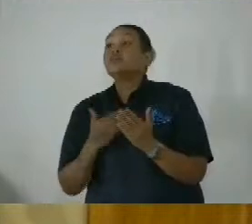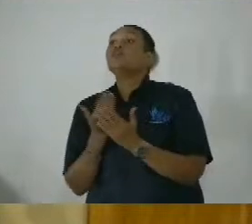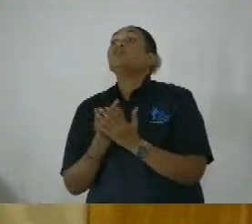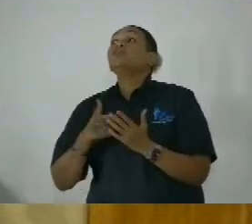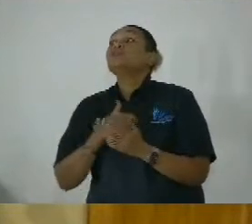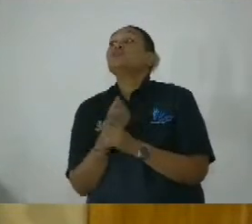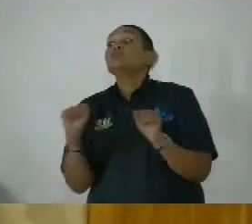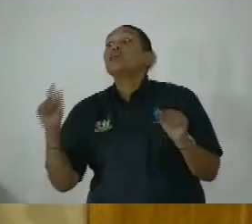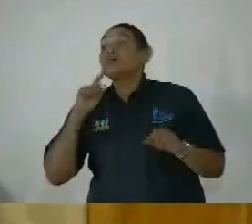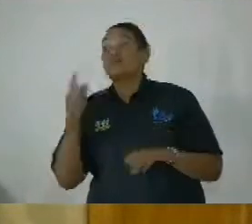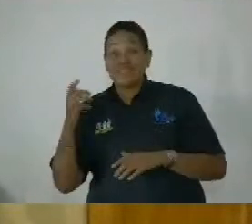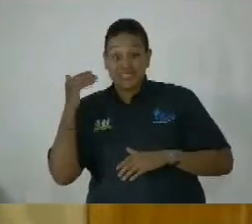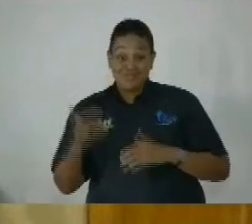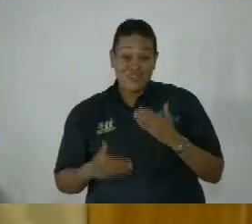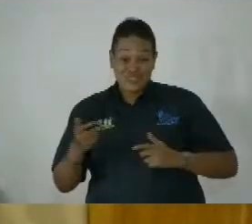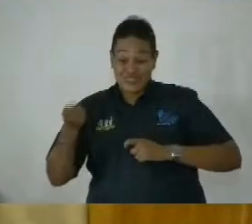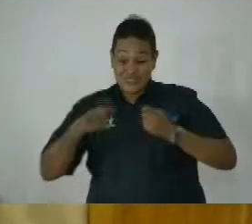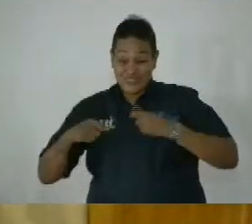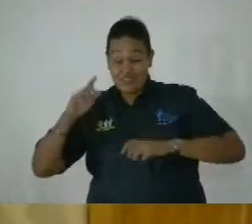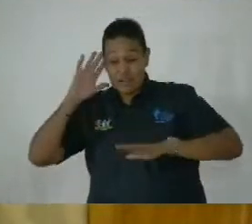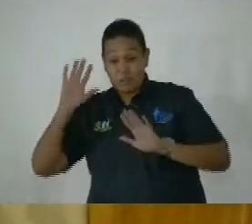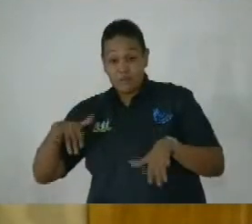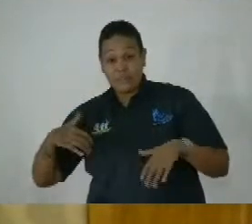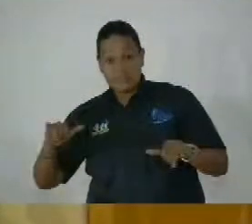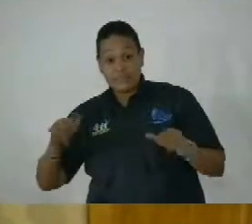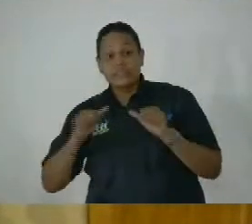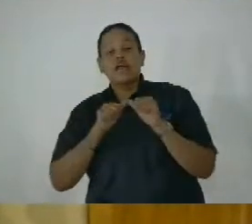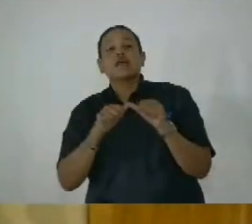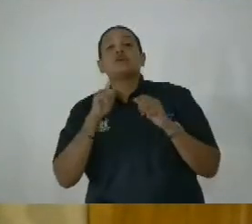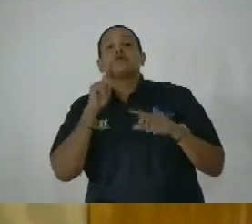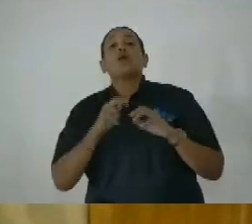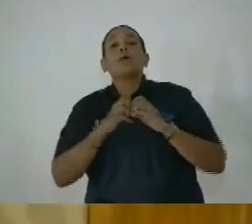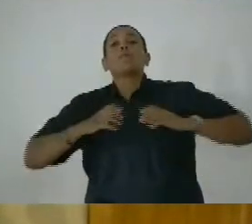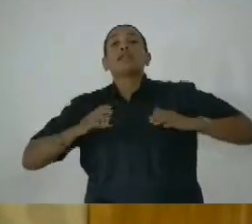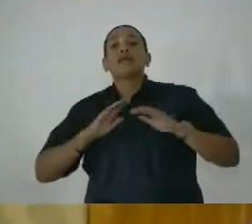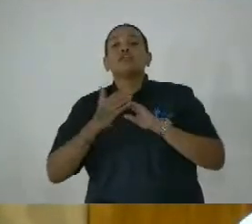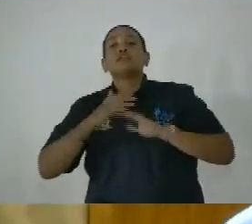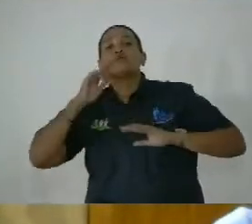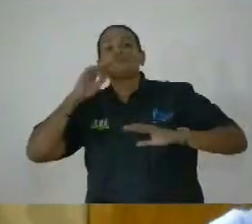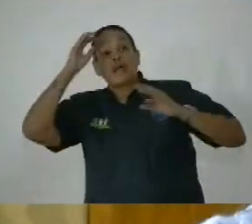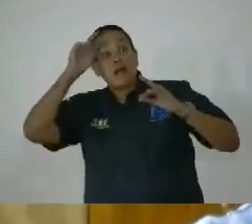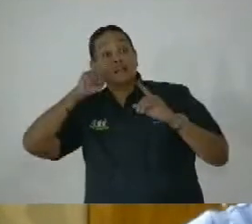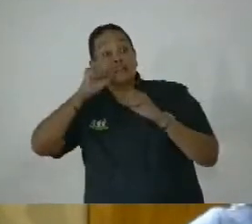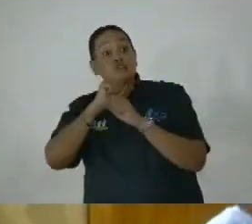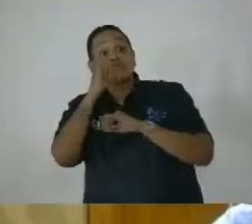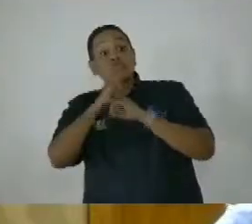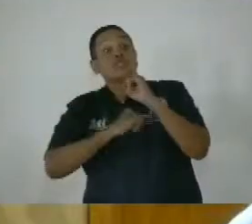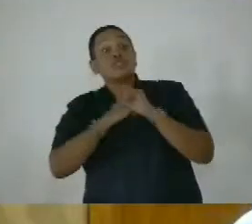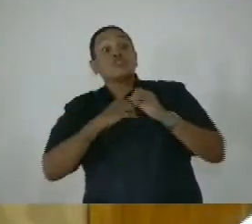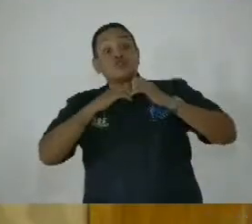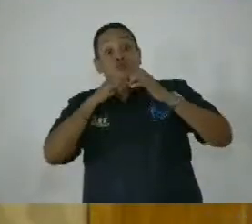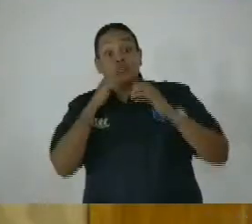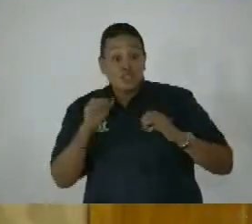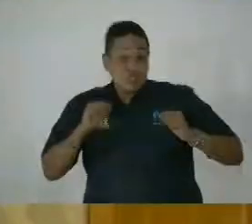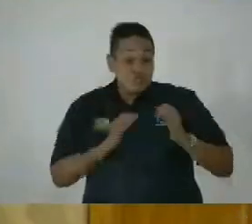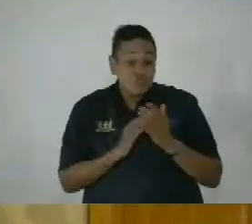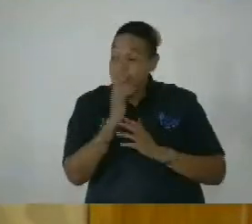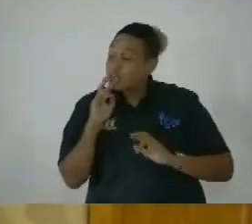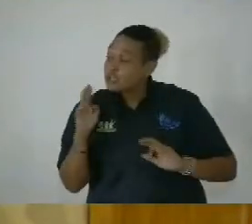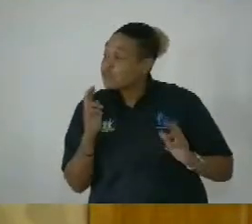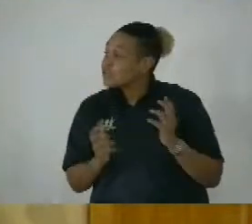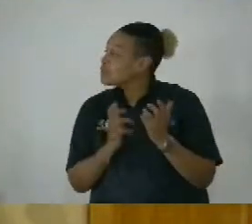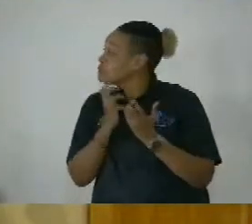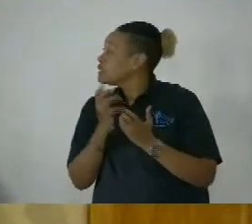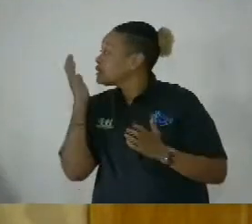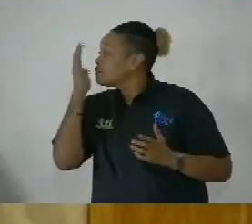do. The process of reform and modernization will continue. We are building a Jamaica conservative force that is institutionally resilient, ready to meet the